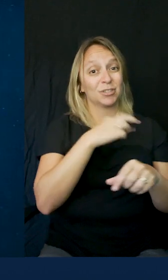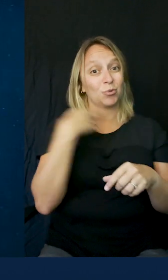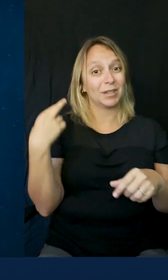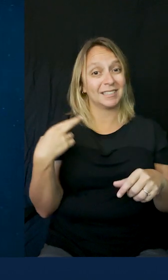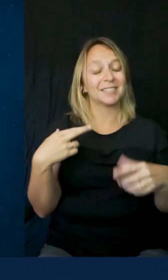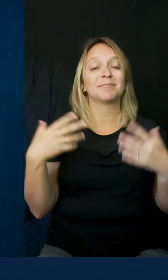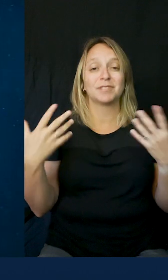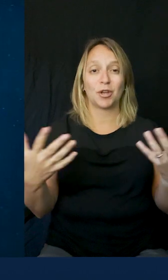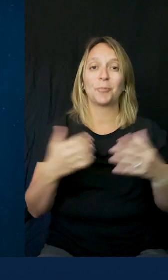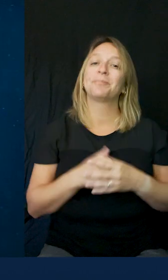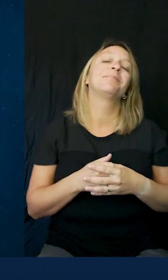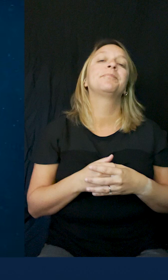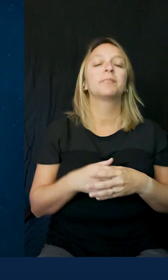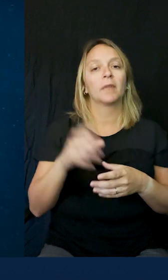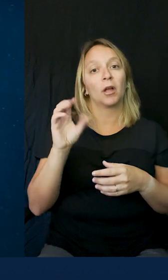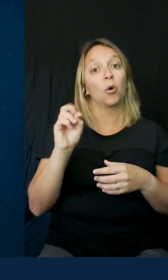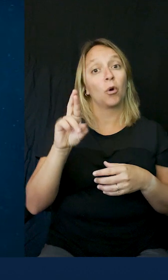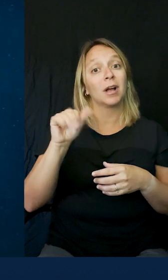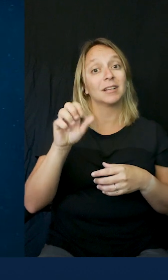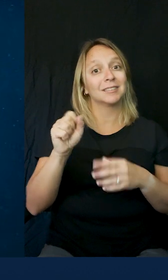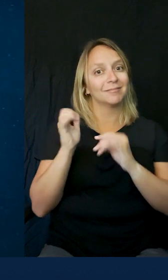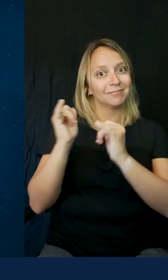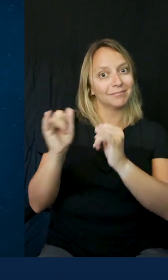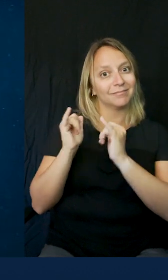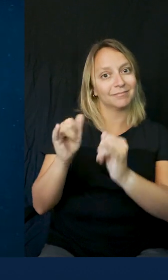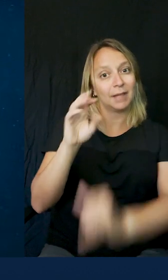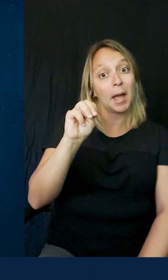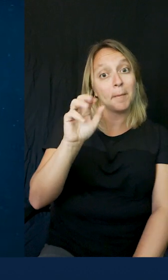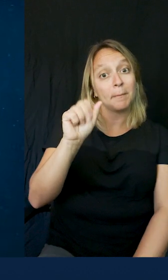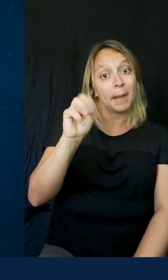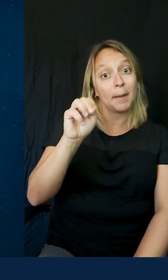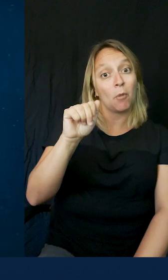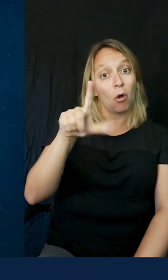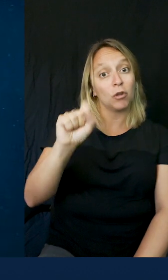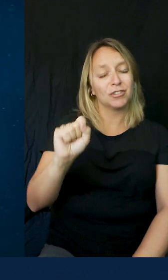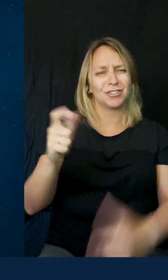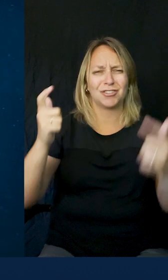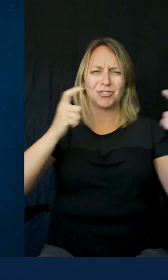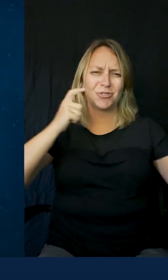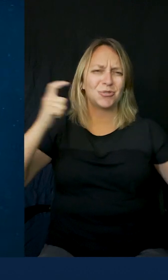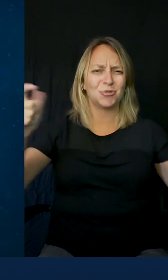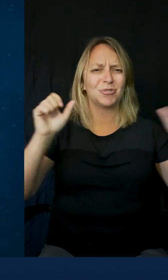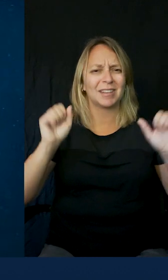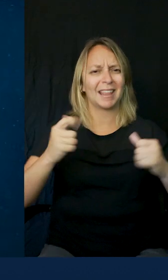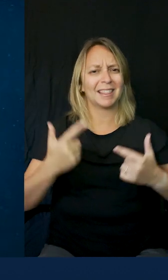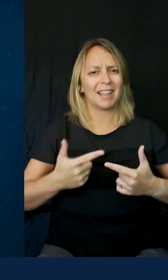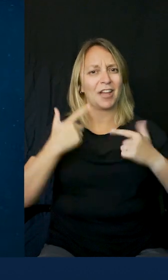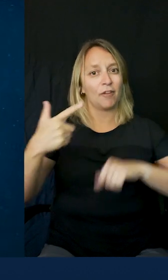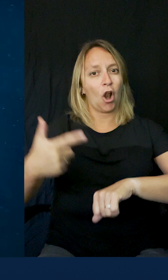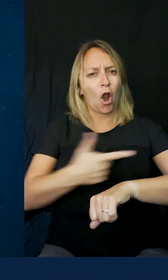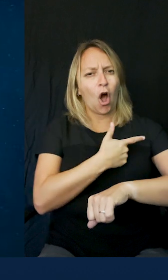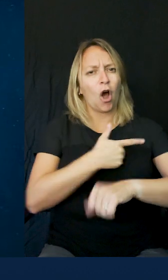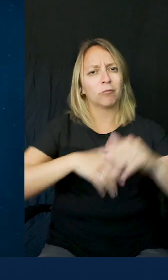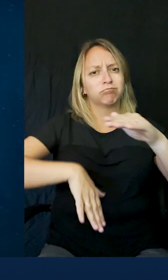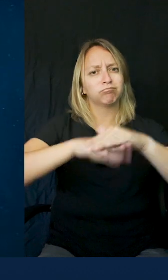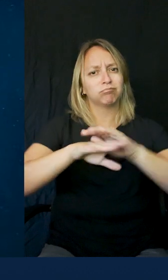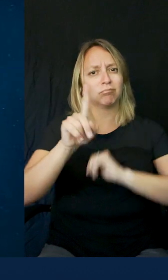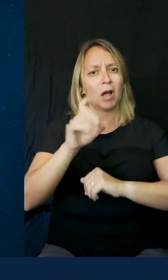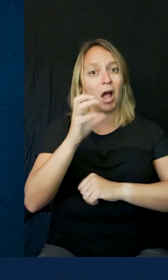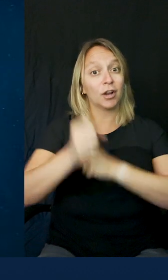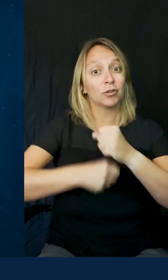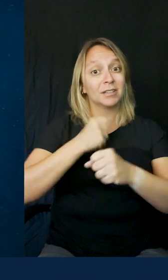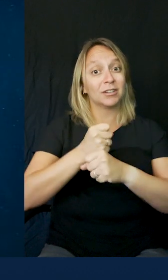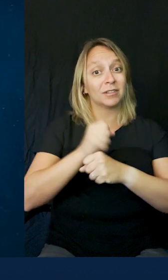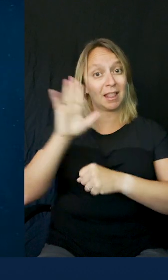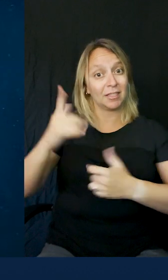get our bearings. Orcas are mammals like us. They are huge and can be very long-lived, up to 100 years. Their lifespan is similar